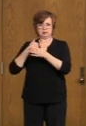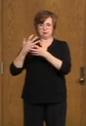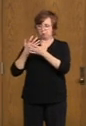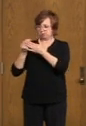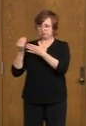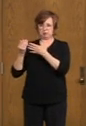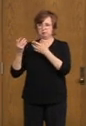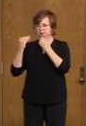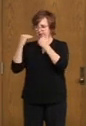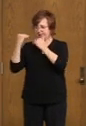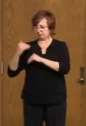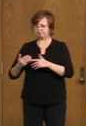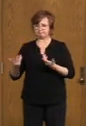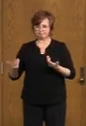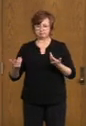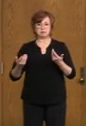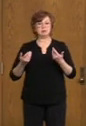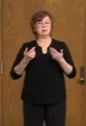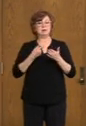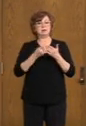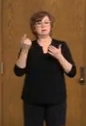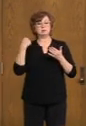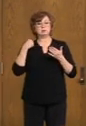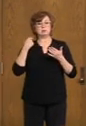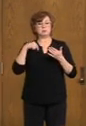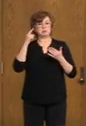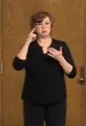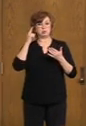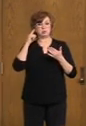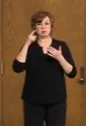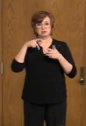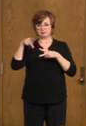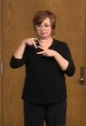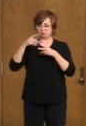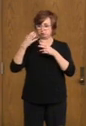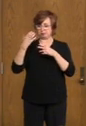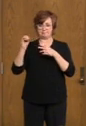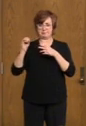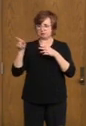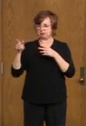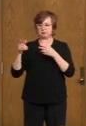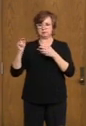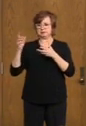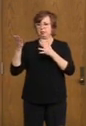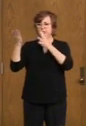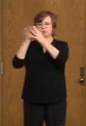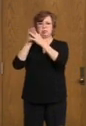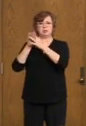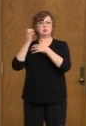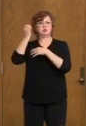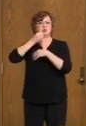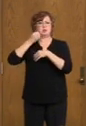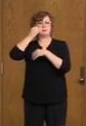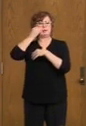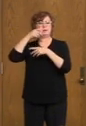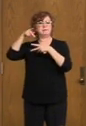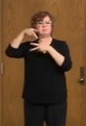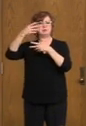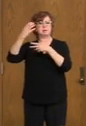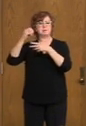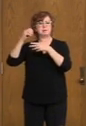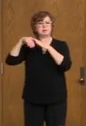vaccines that we were told about a number of days ago from the Pfizer interruption in their European manufacturing facility.